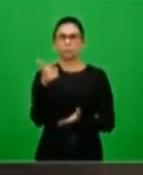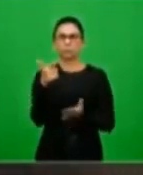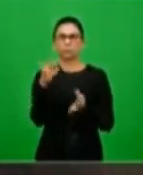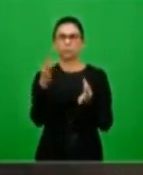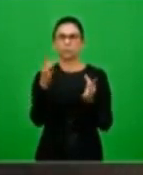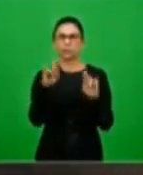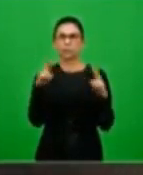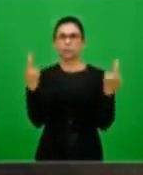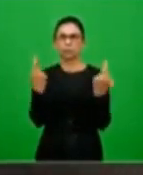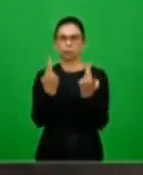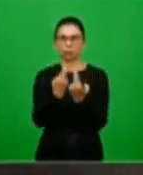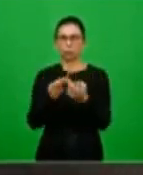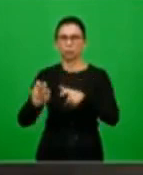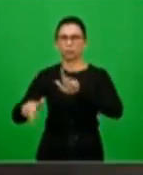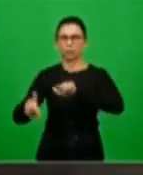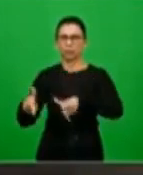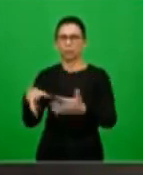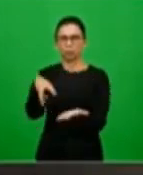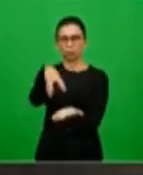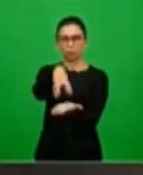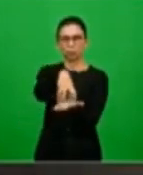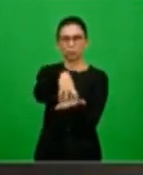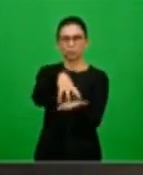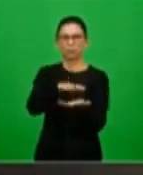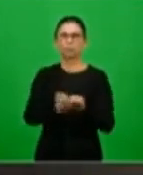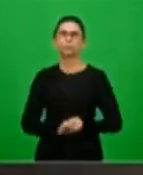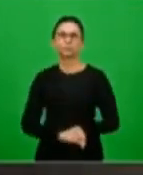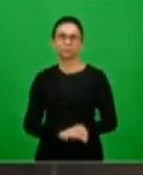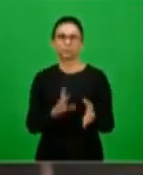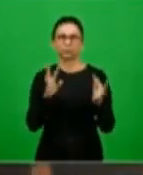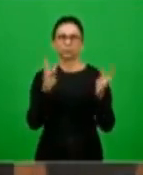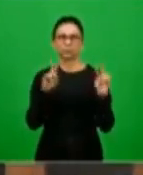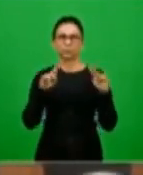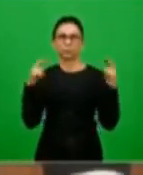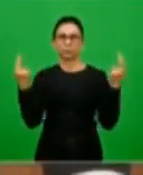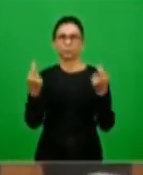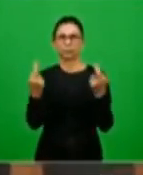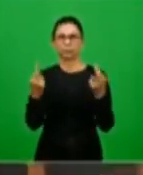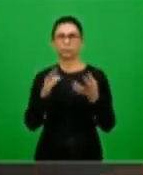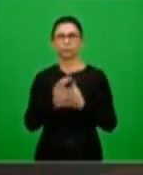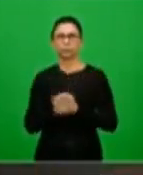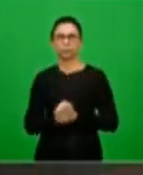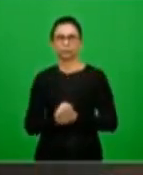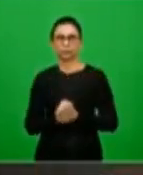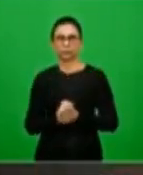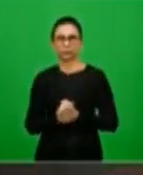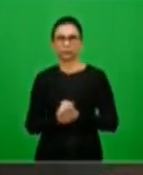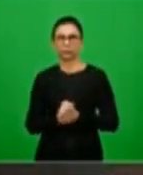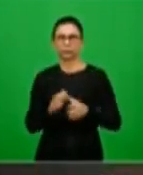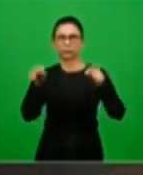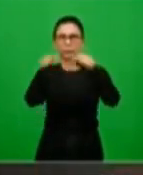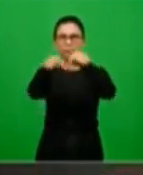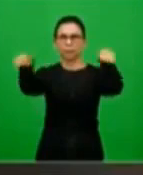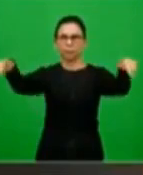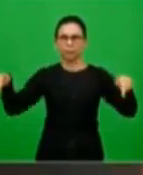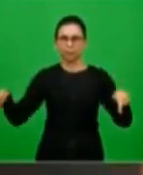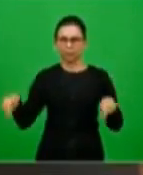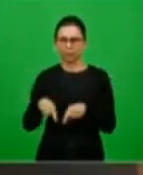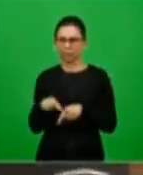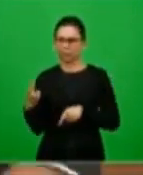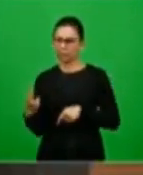12 tribes of Israel, in such a way that when the tribe was, they camped, there were three tribes on each side of the